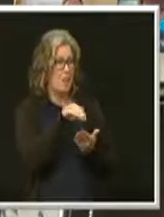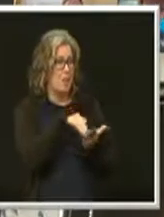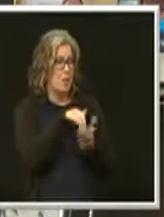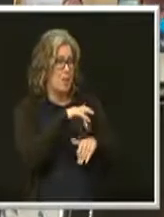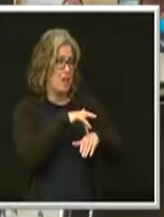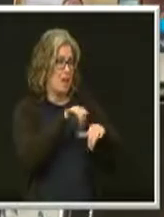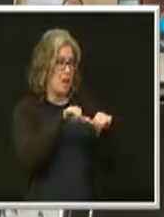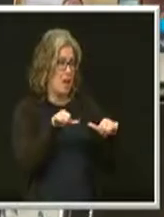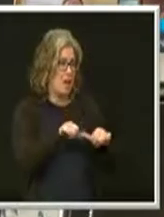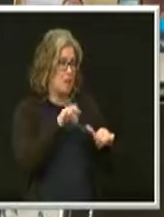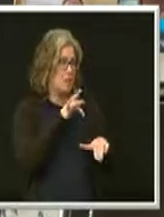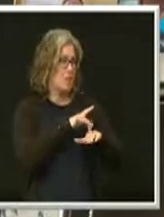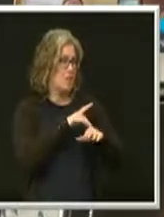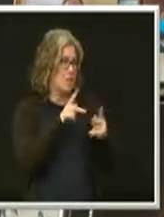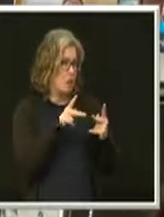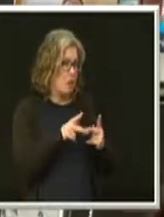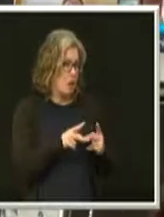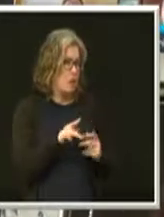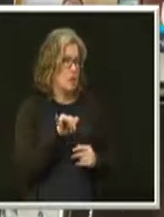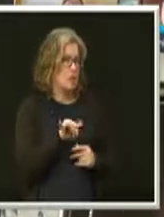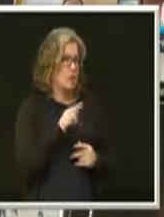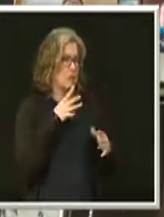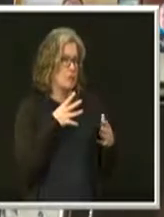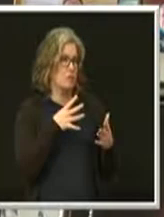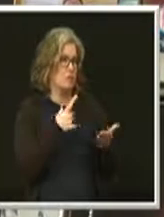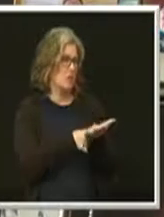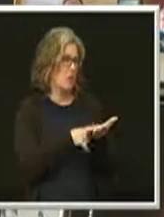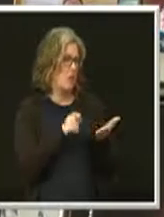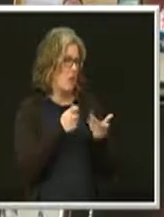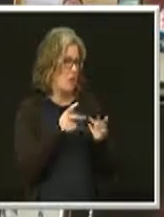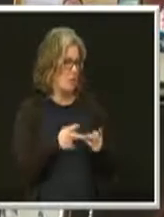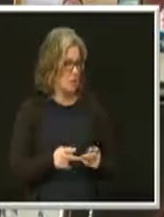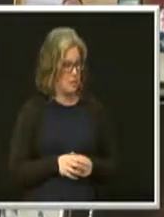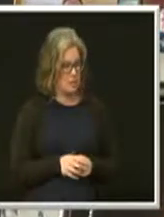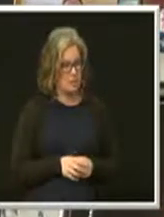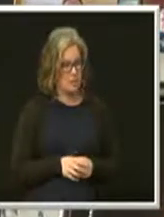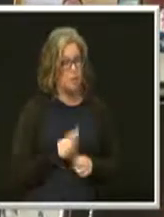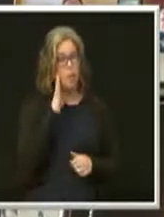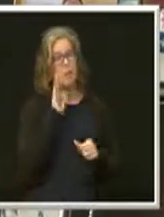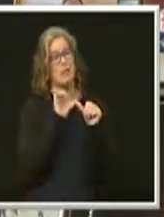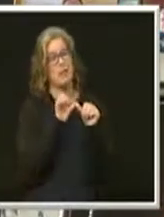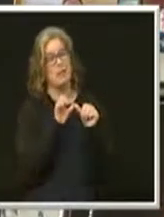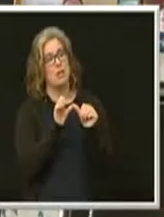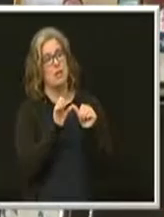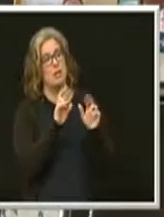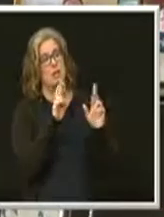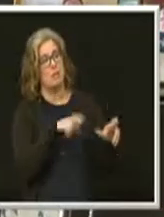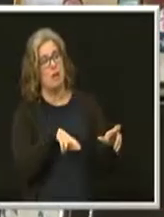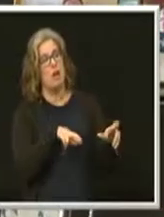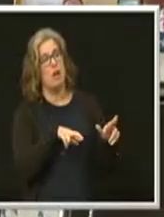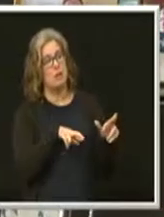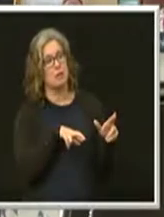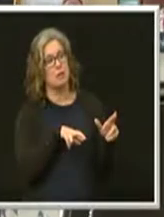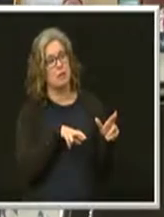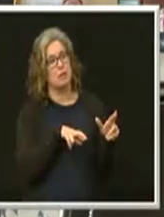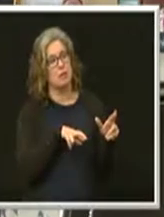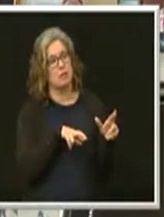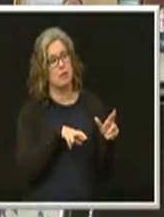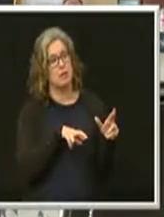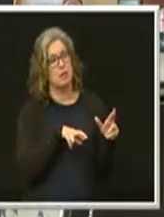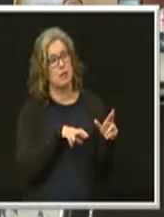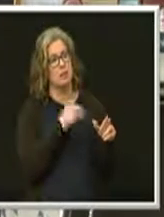touched areas, those touch spots that you've discussed in other areas, and we'll continue to respond and to